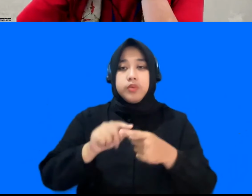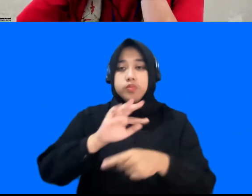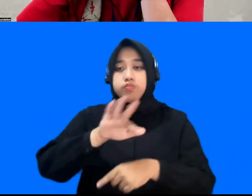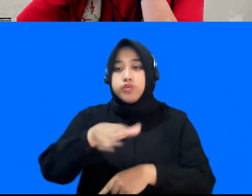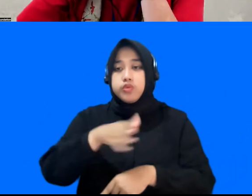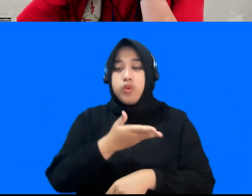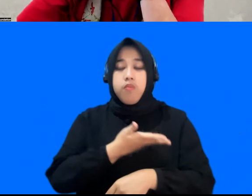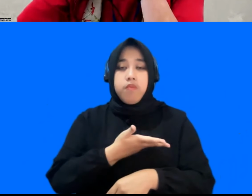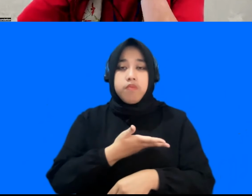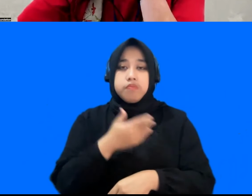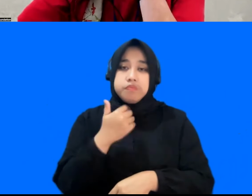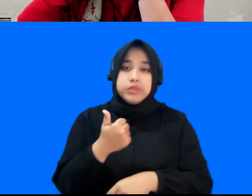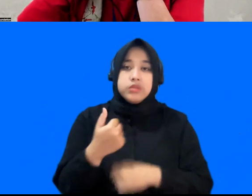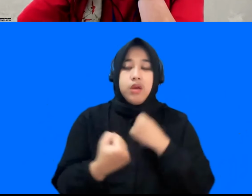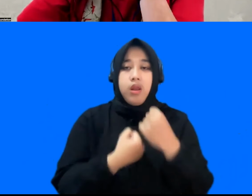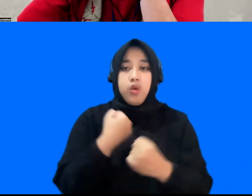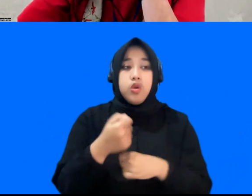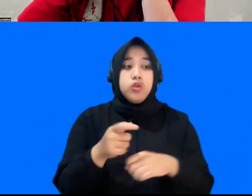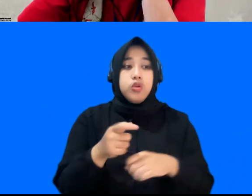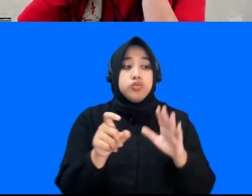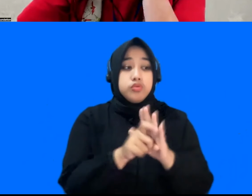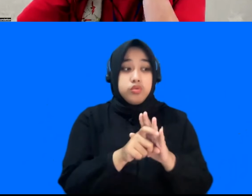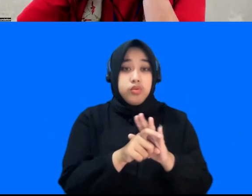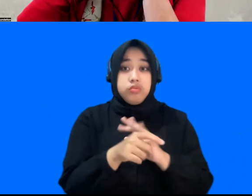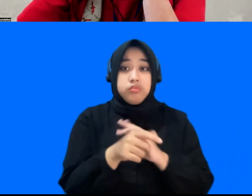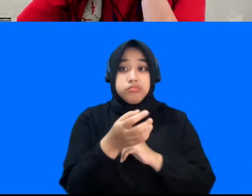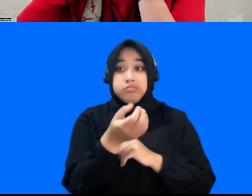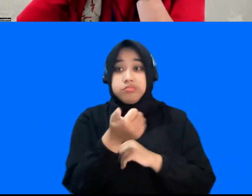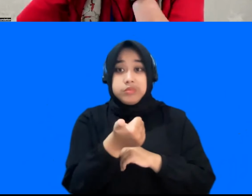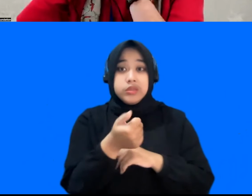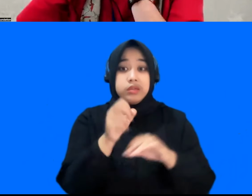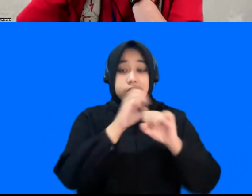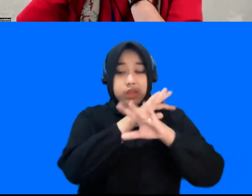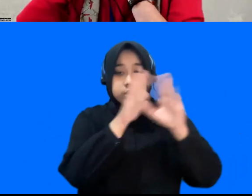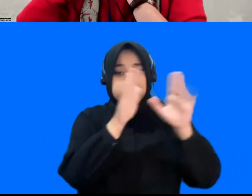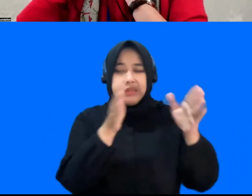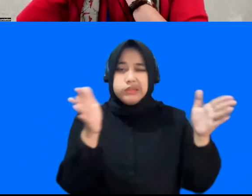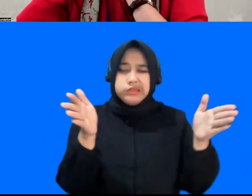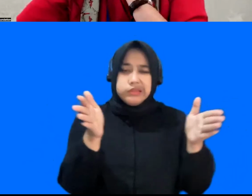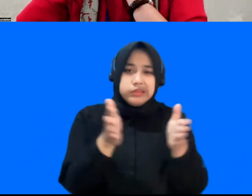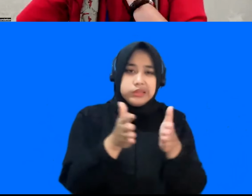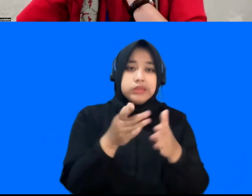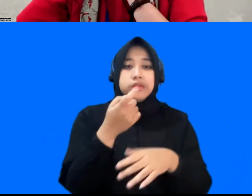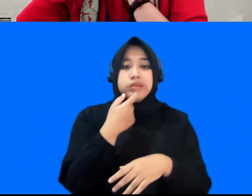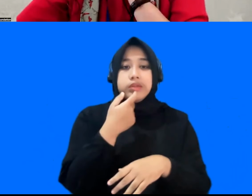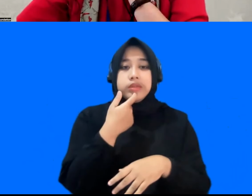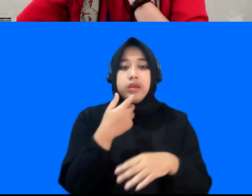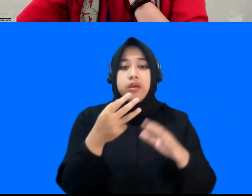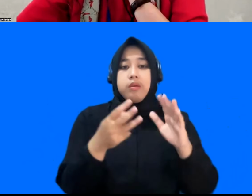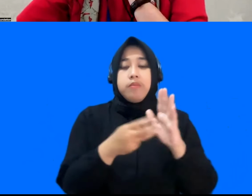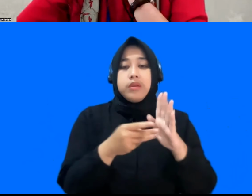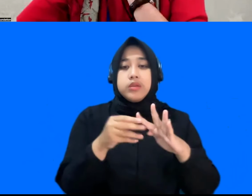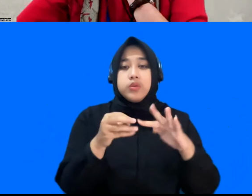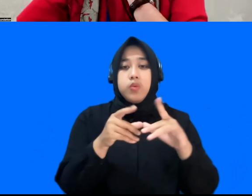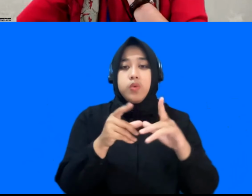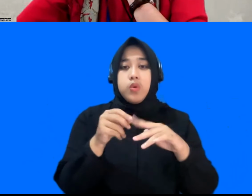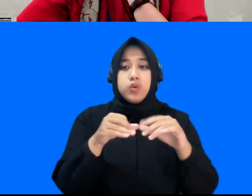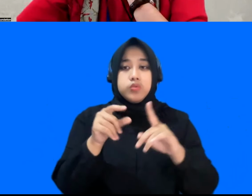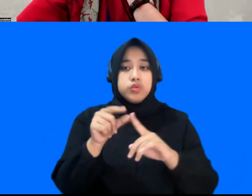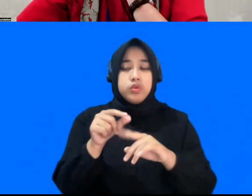Makerspace workshop on teaching us on like accessible design? So I feel like these are some competencies that we need